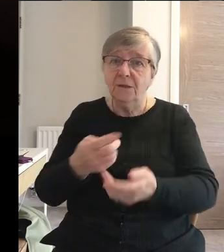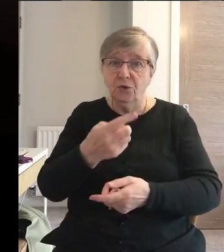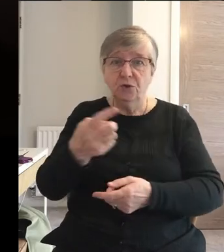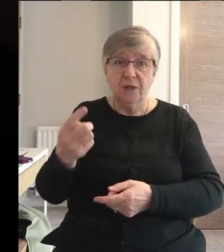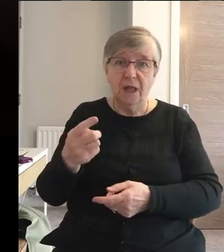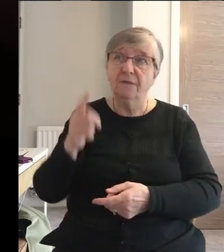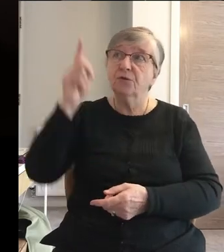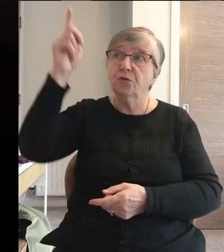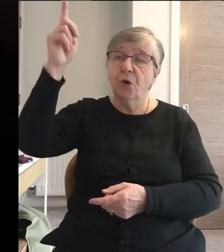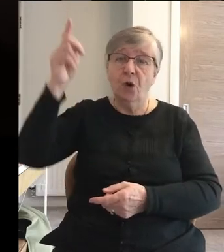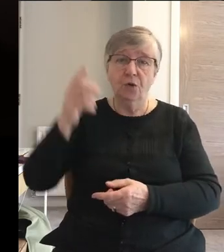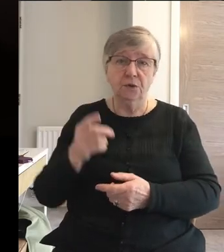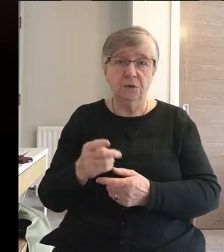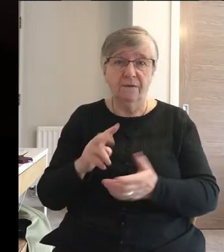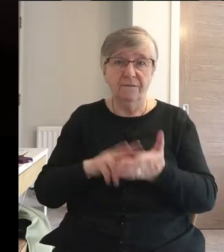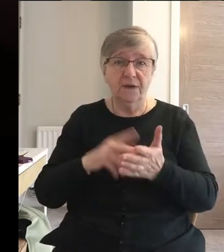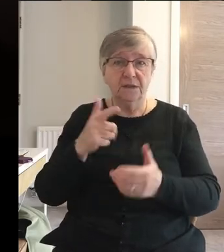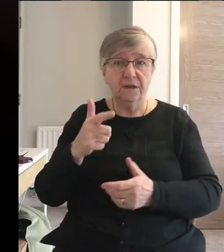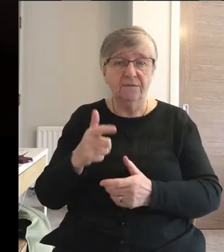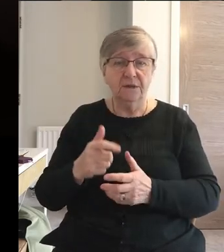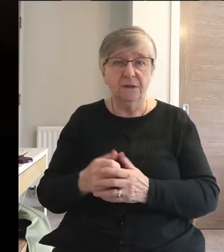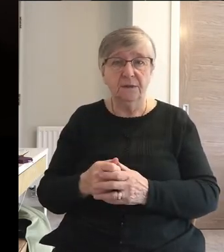yourselves then to God, he says, verse 7.